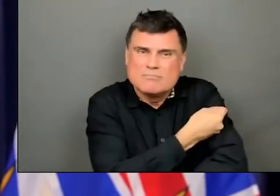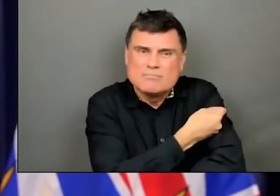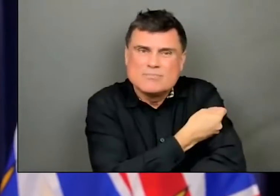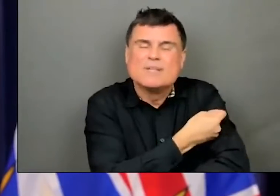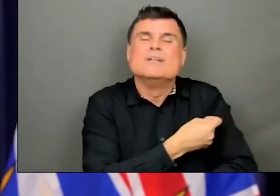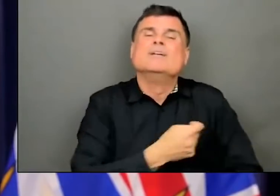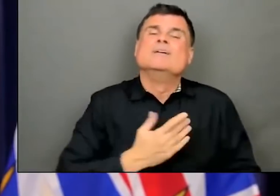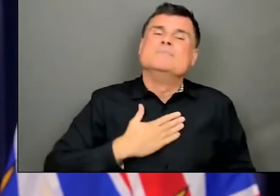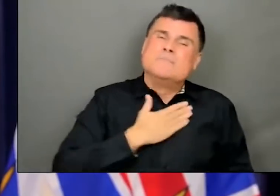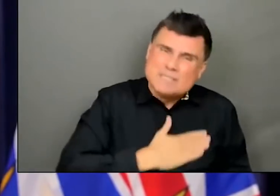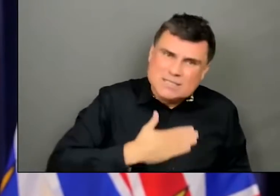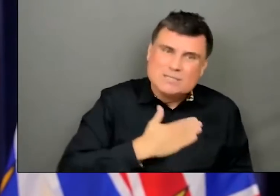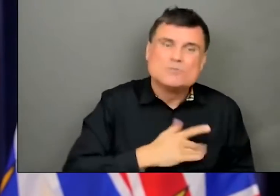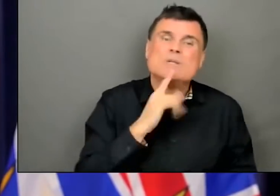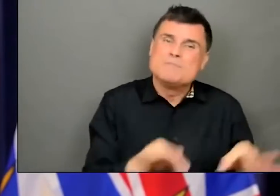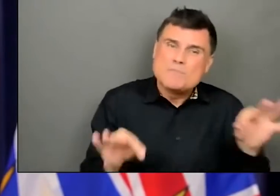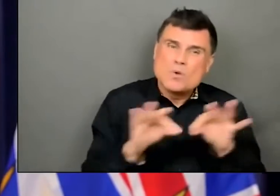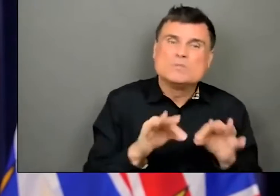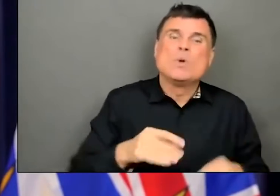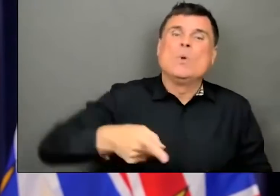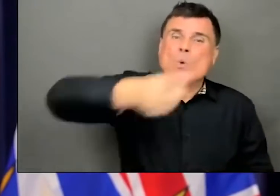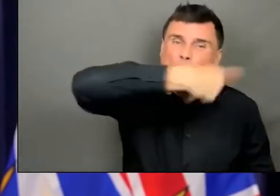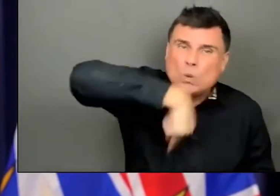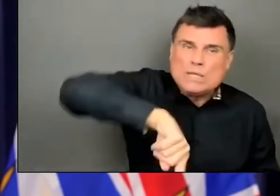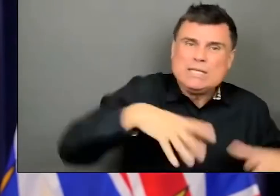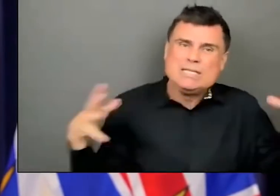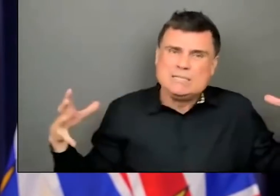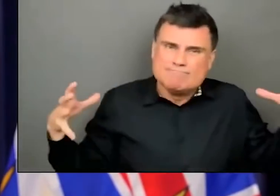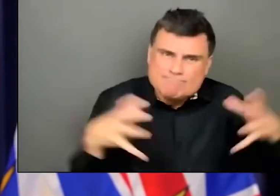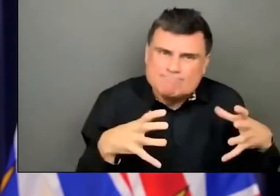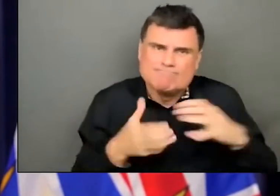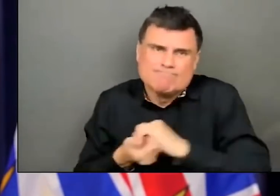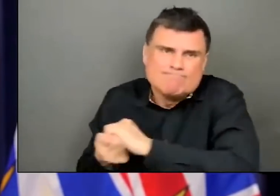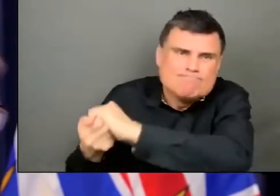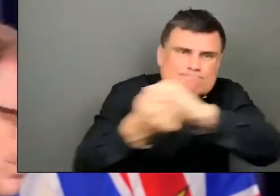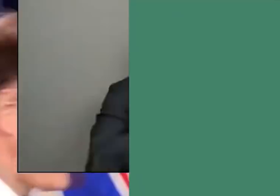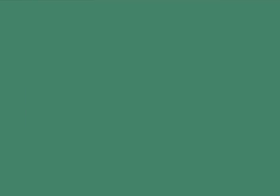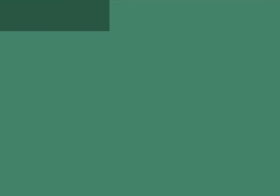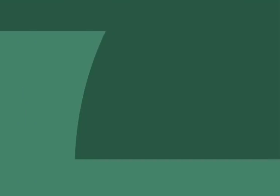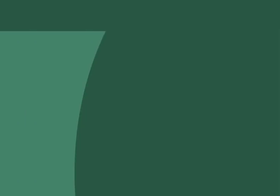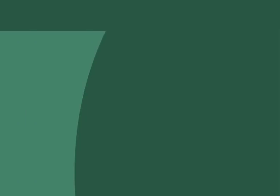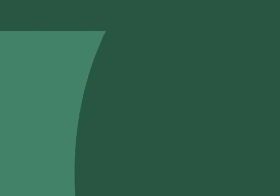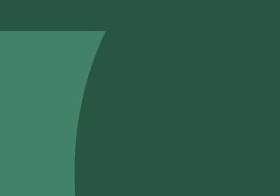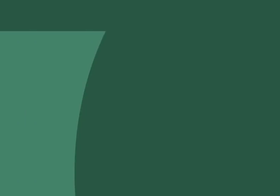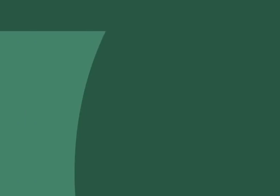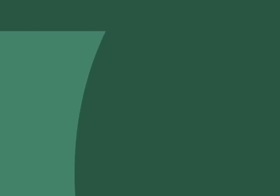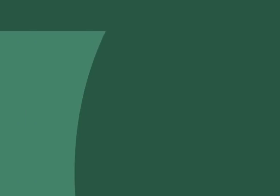continue to work together to protect one another from COVID-19. We're happy to take your questions.